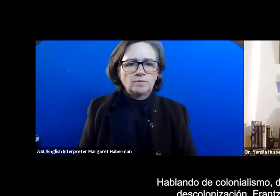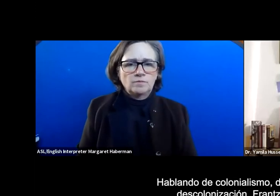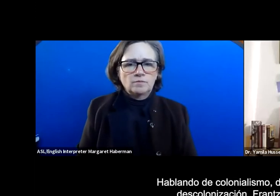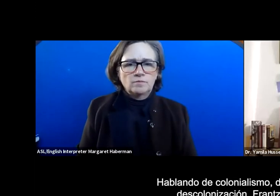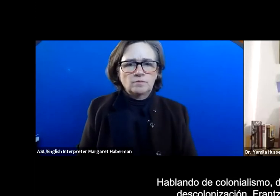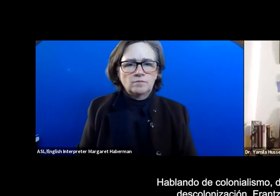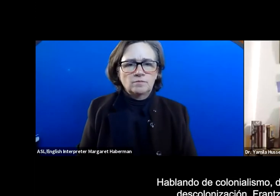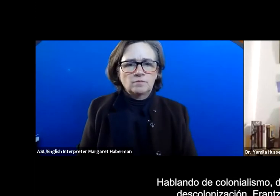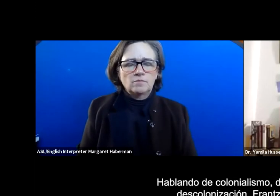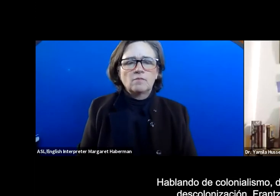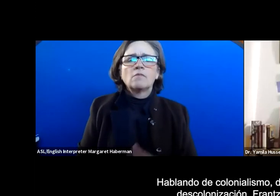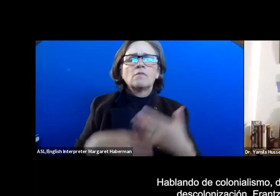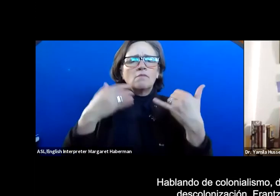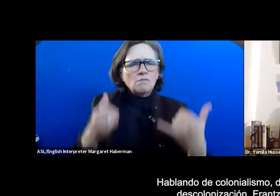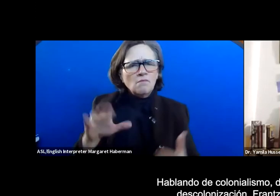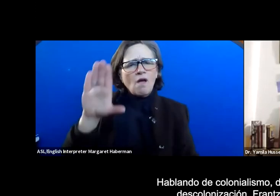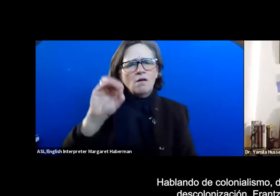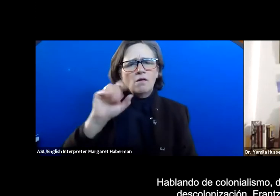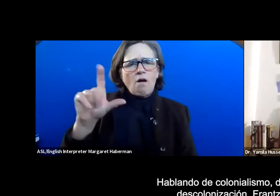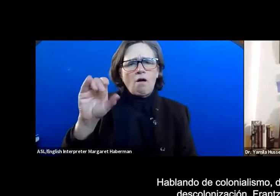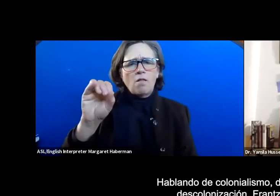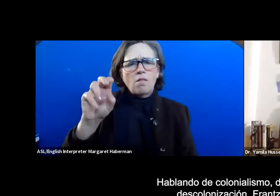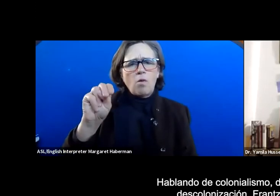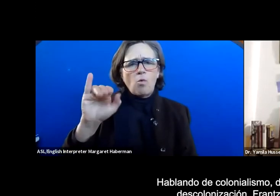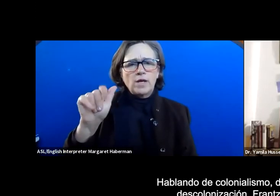Talking about colonialism, describing